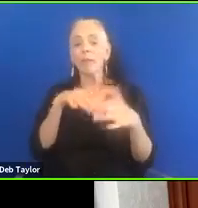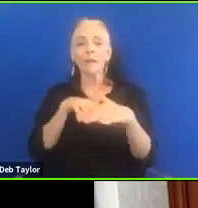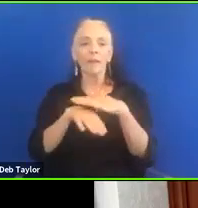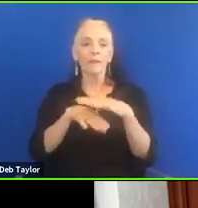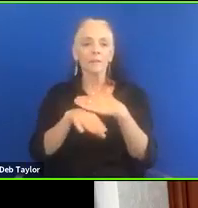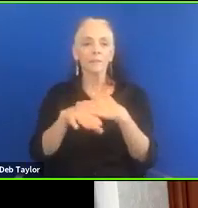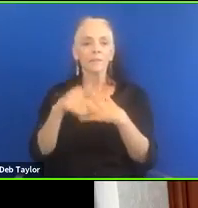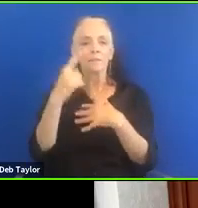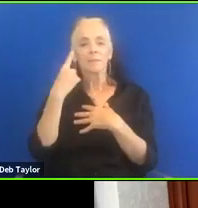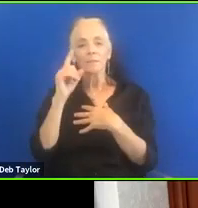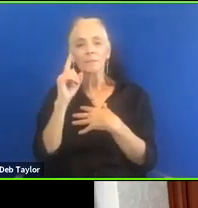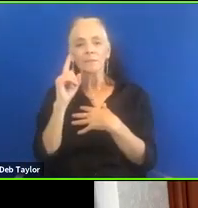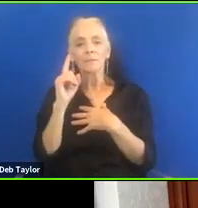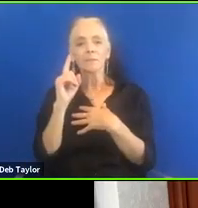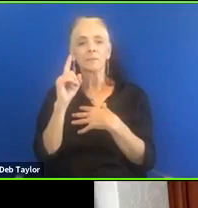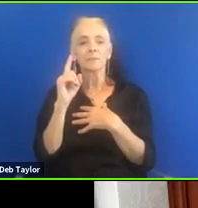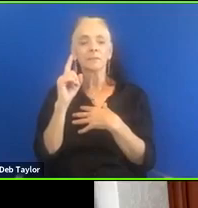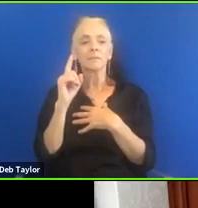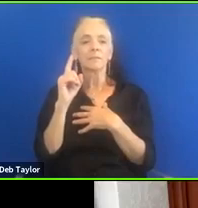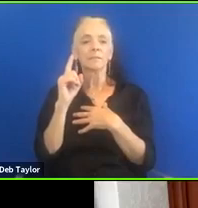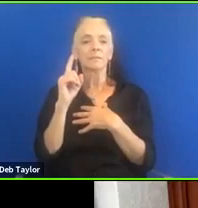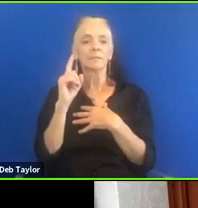to the